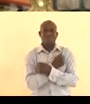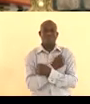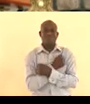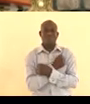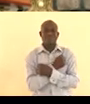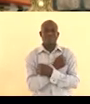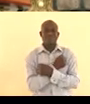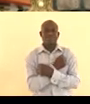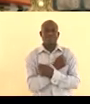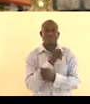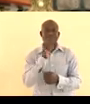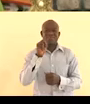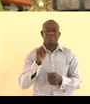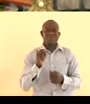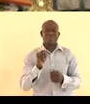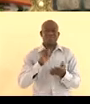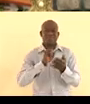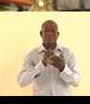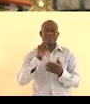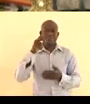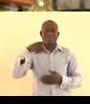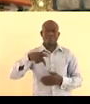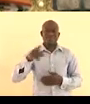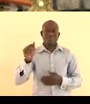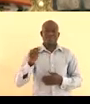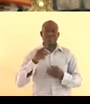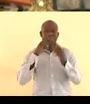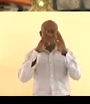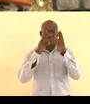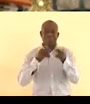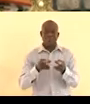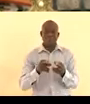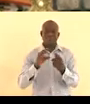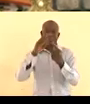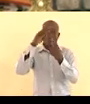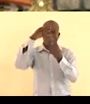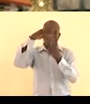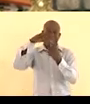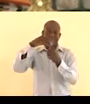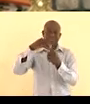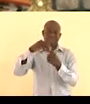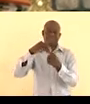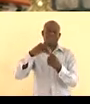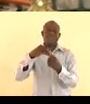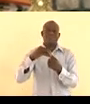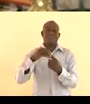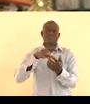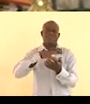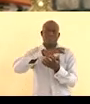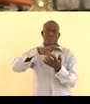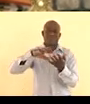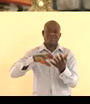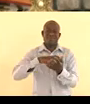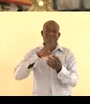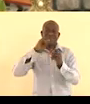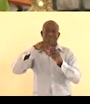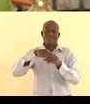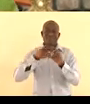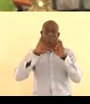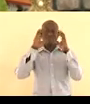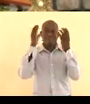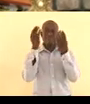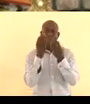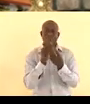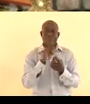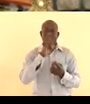compassion, as he mentioned. So Paul was responding to a specific controversy in the community